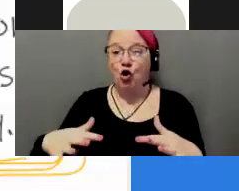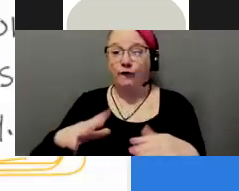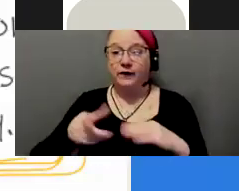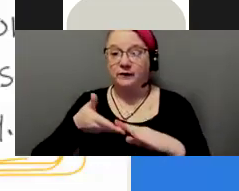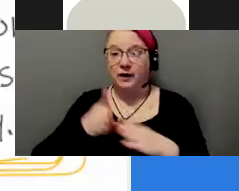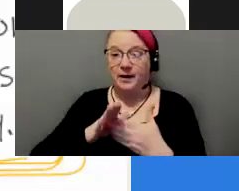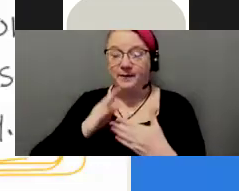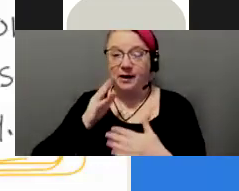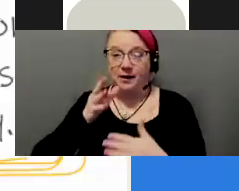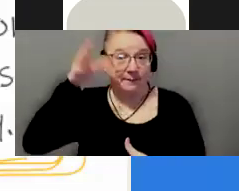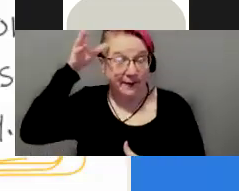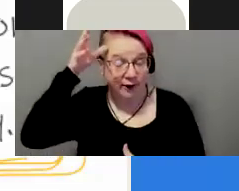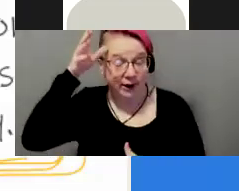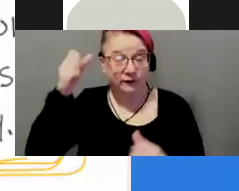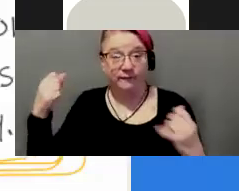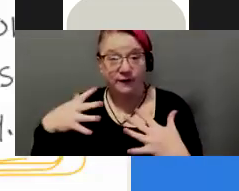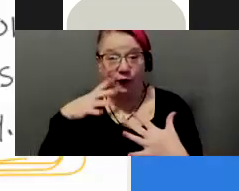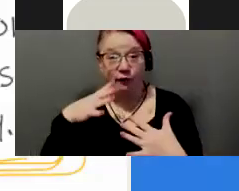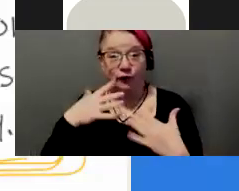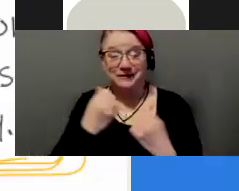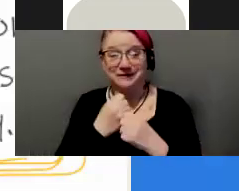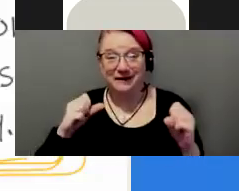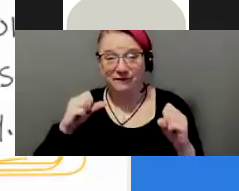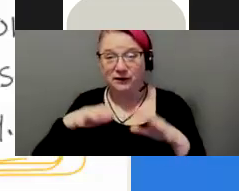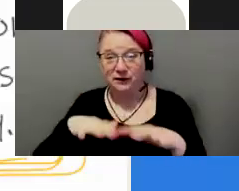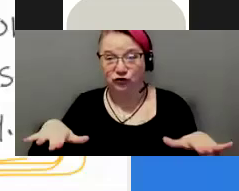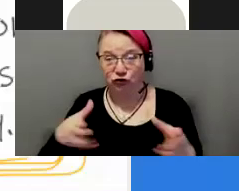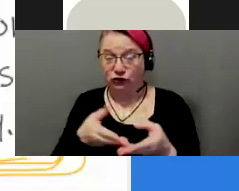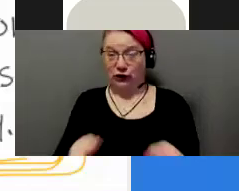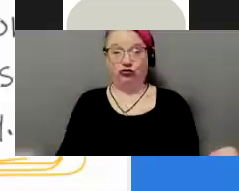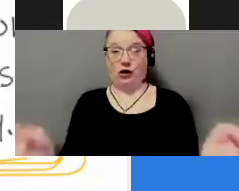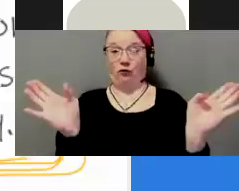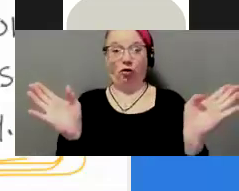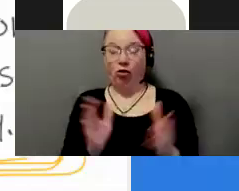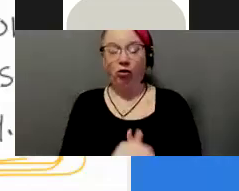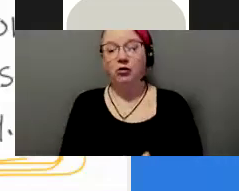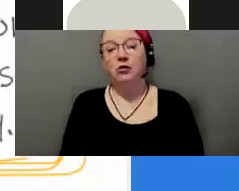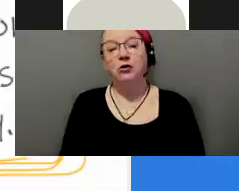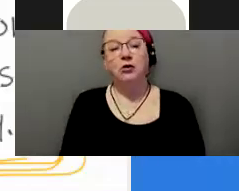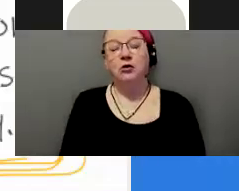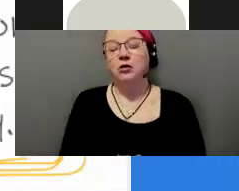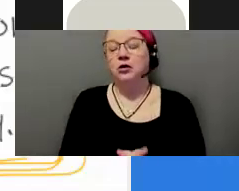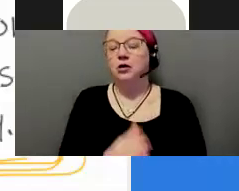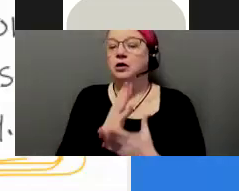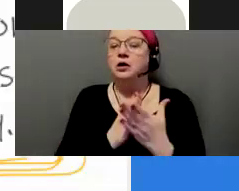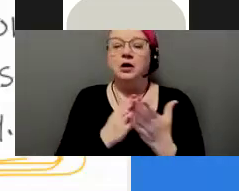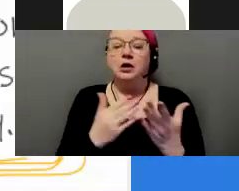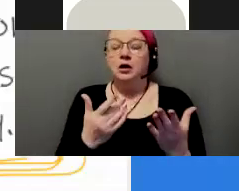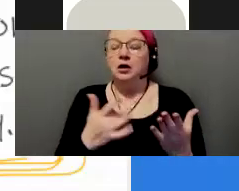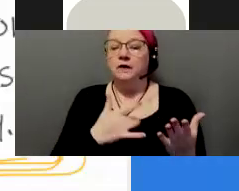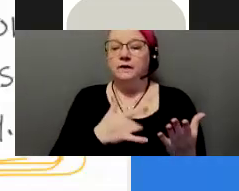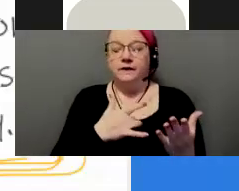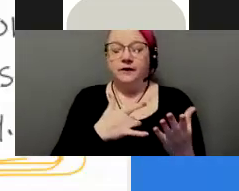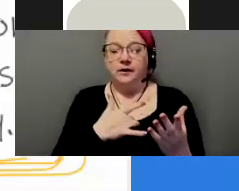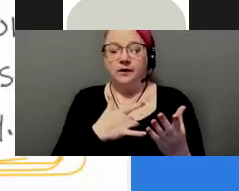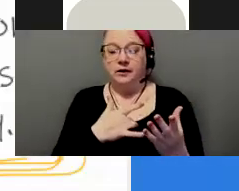the safety of children in general. Some worry that they will become they'll suddenly become abusive towards